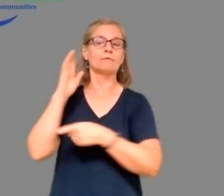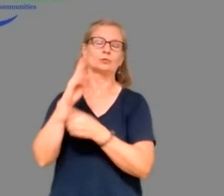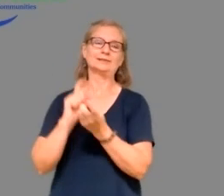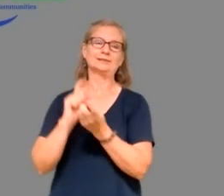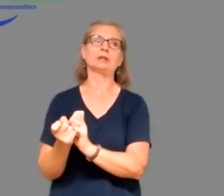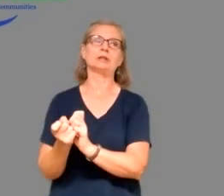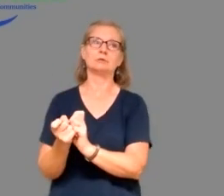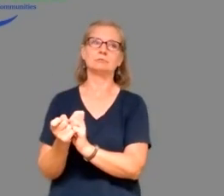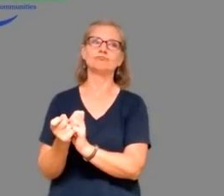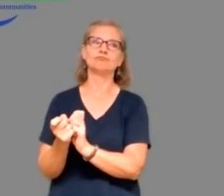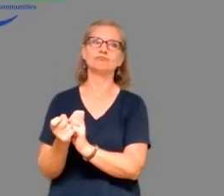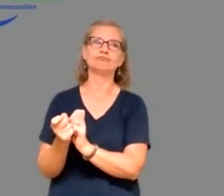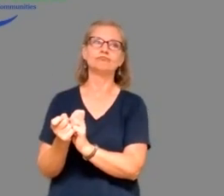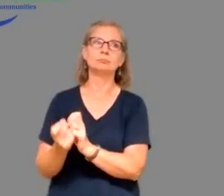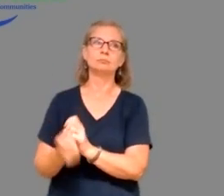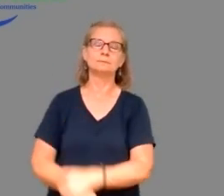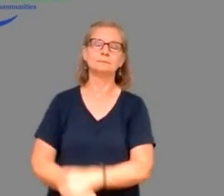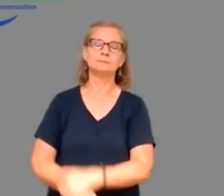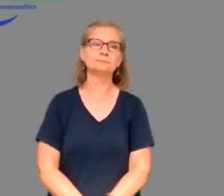sure. Right.